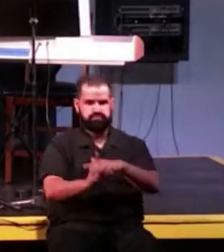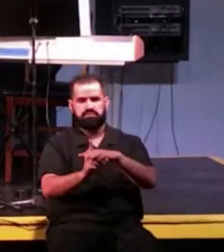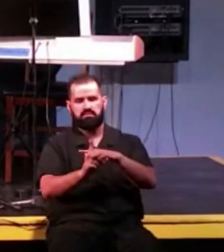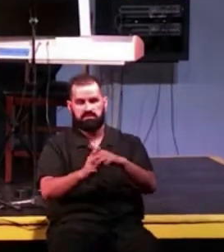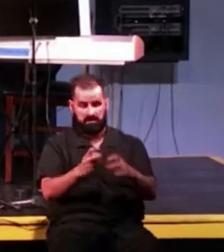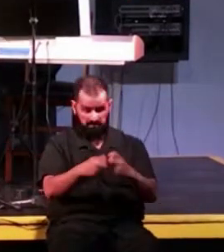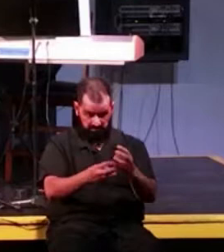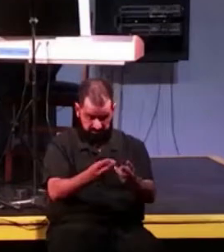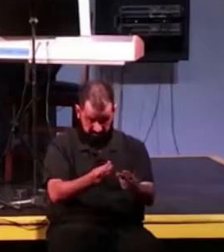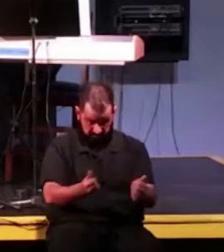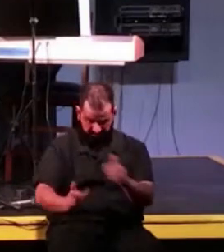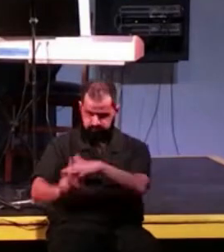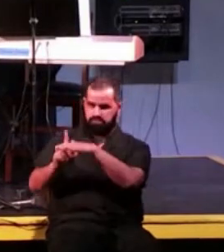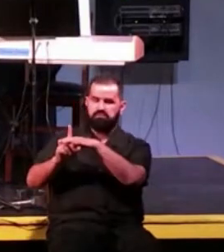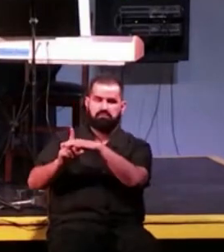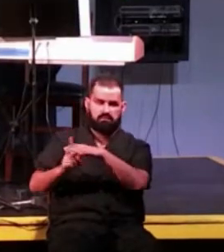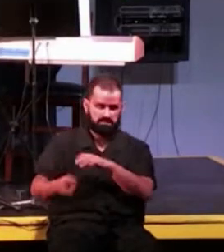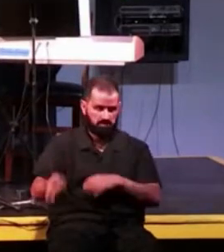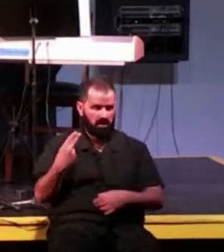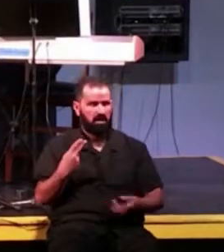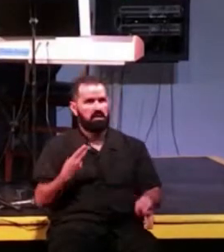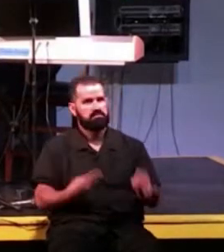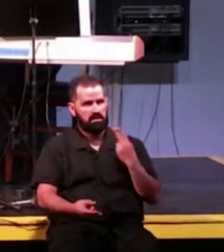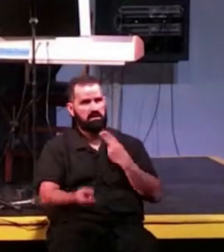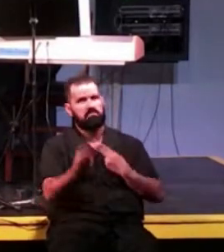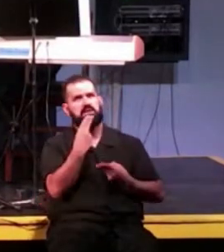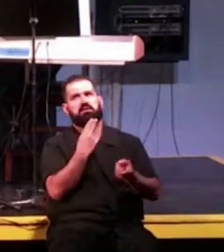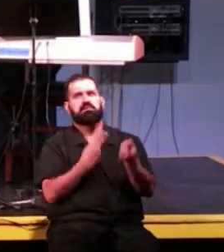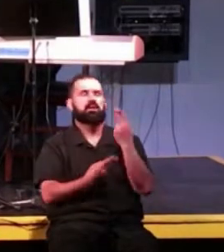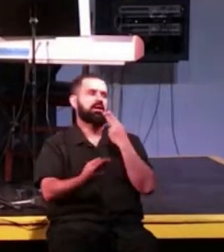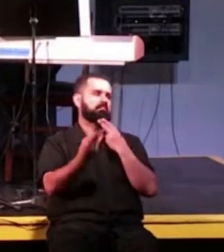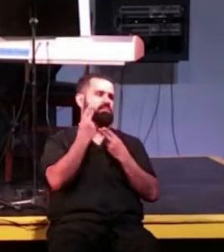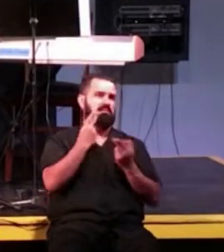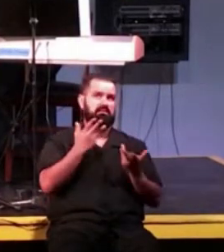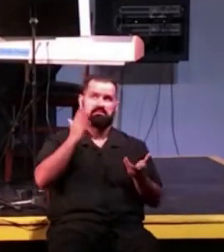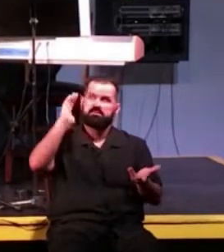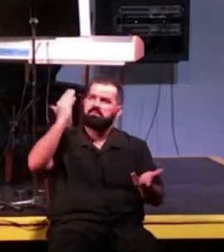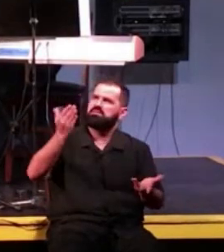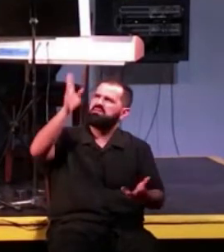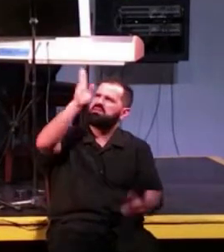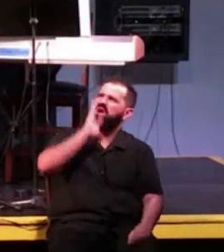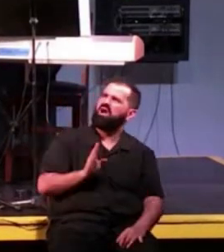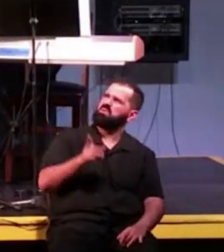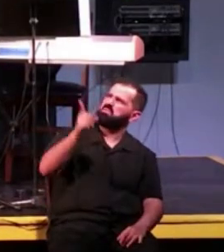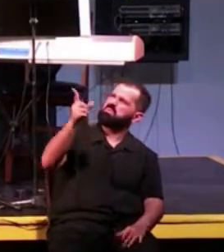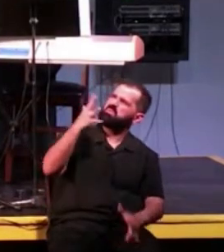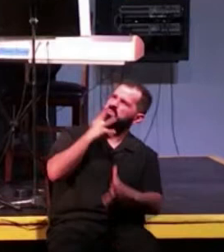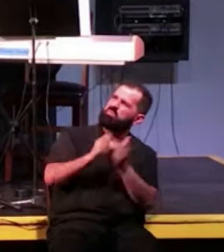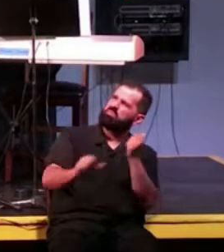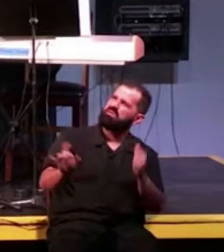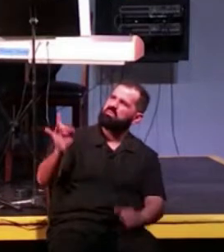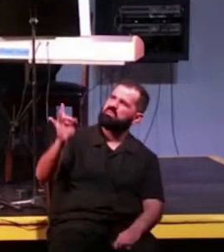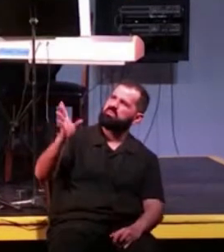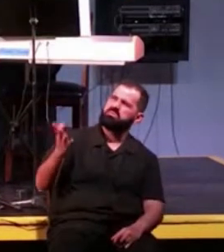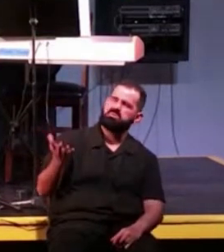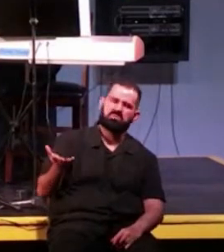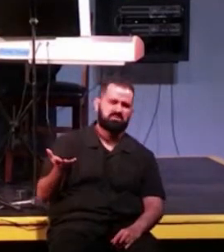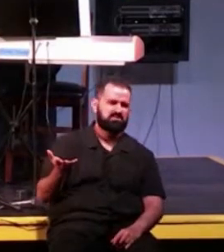from one issue to the next. And God, it just seems like lately you've been pretty ruthless towards me.